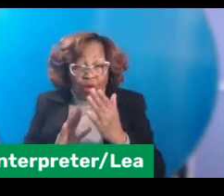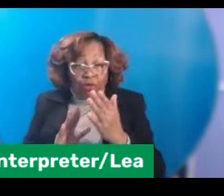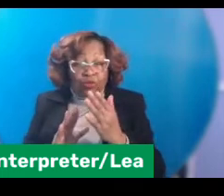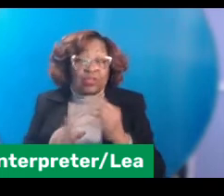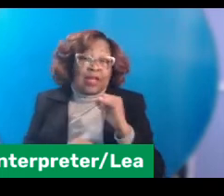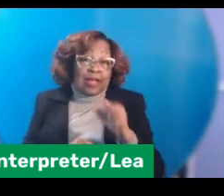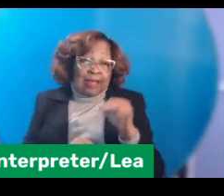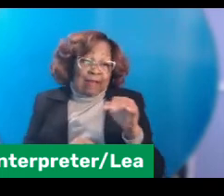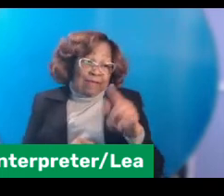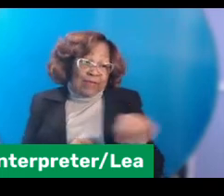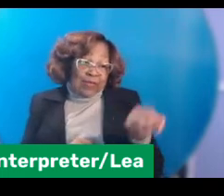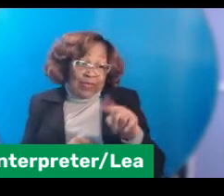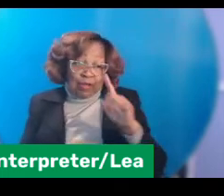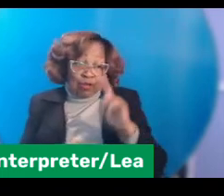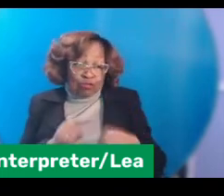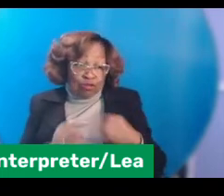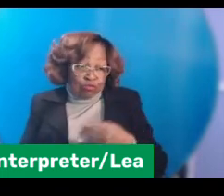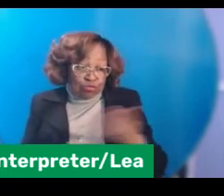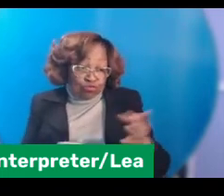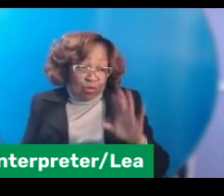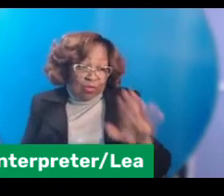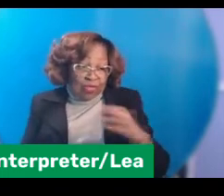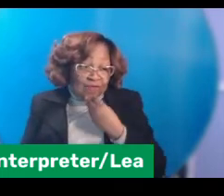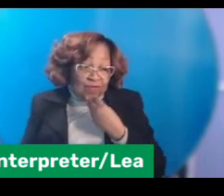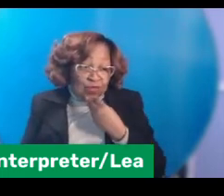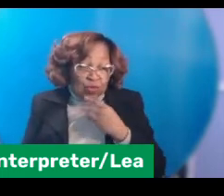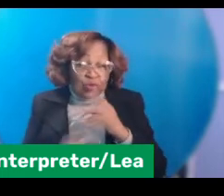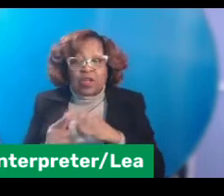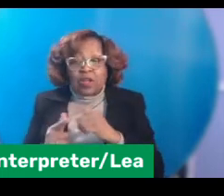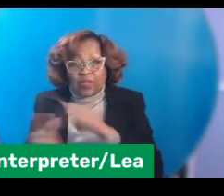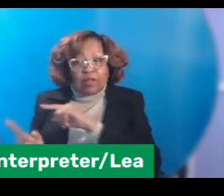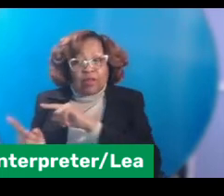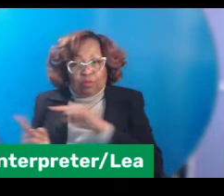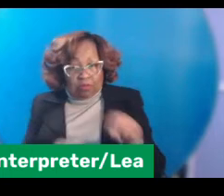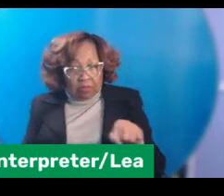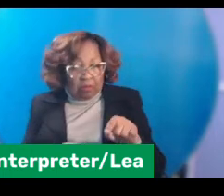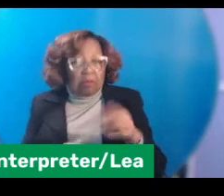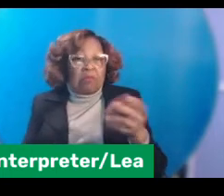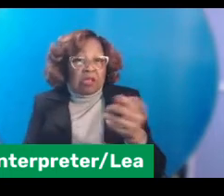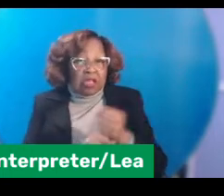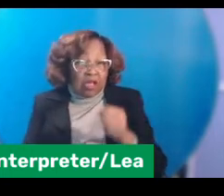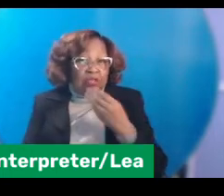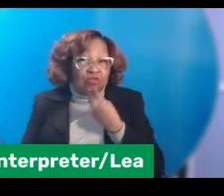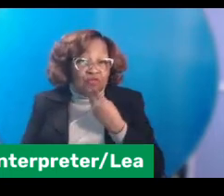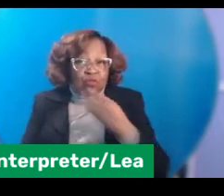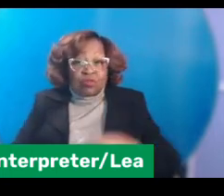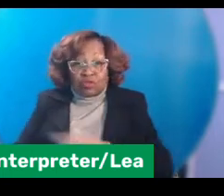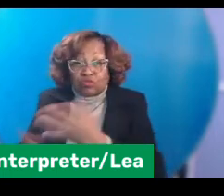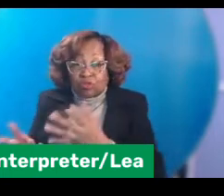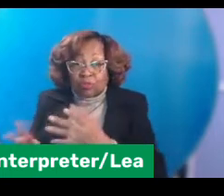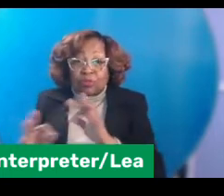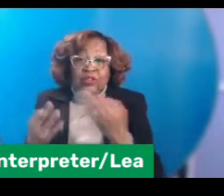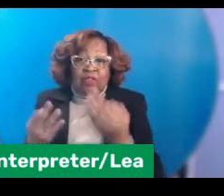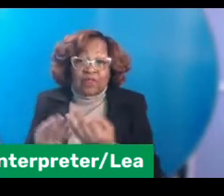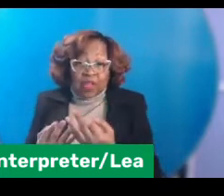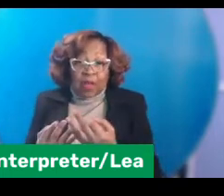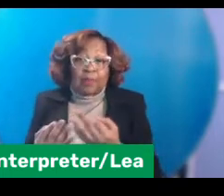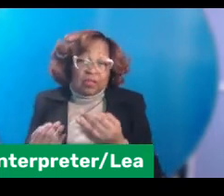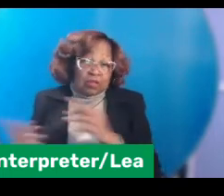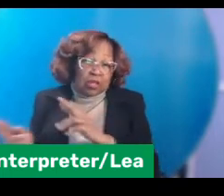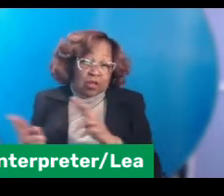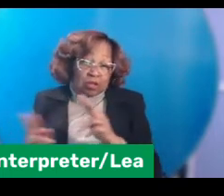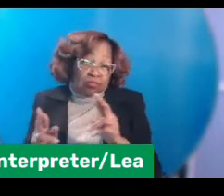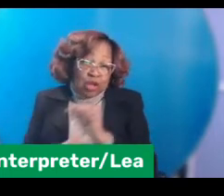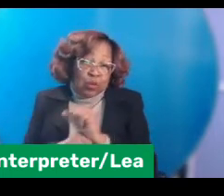couldn't distribute all of their meals, Pastor Jody's just on speed dial, on call to take those meals and distribute them to the families that he worked